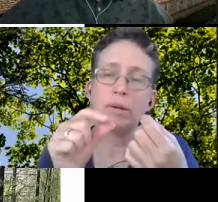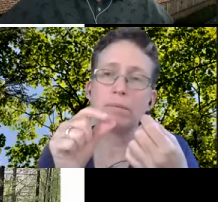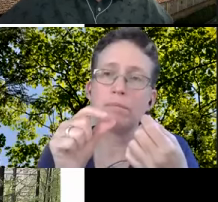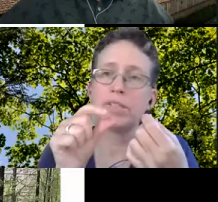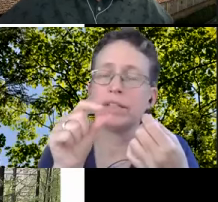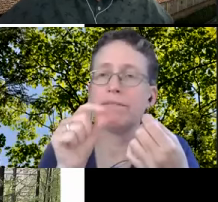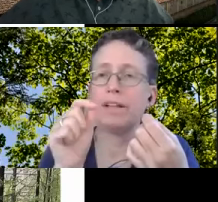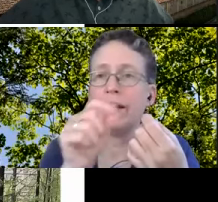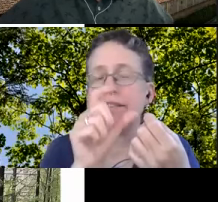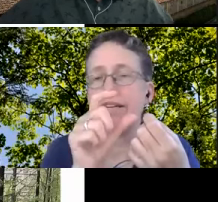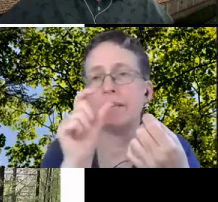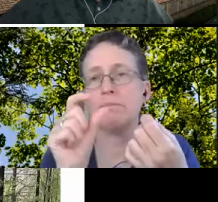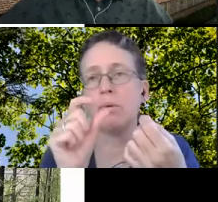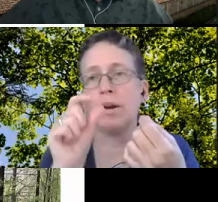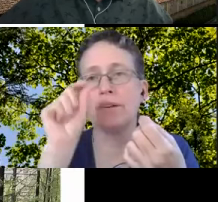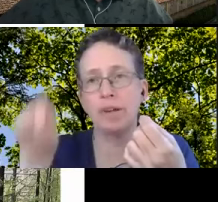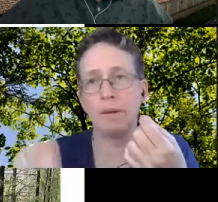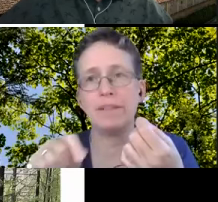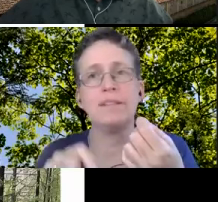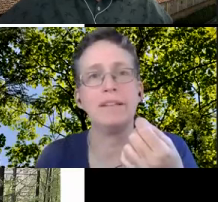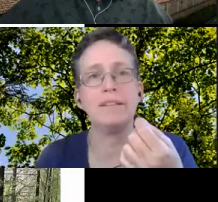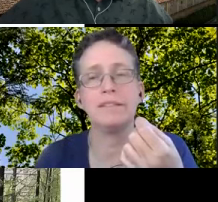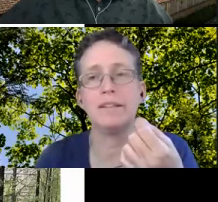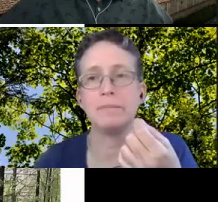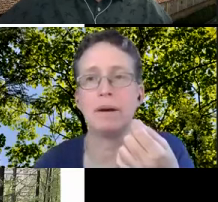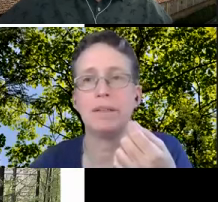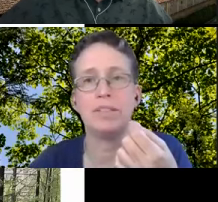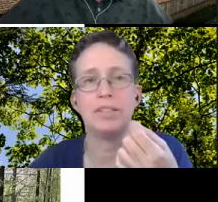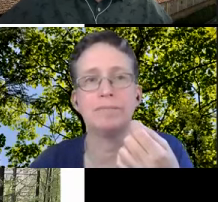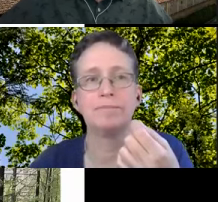fewer proportionally flying seeds and more dropping seeds in this population.